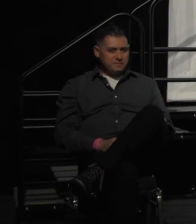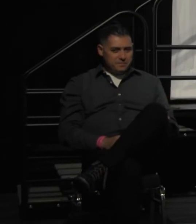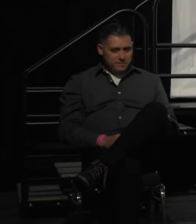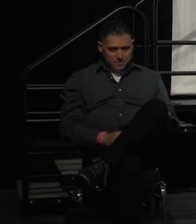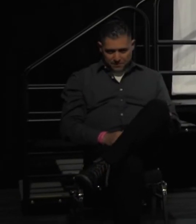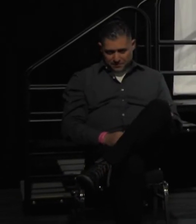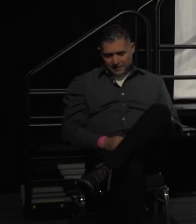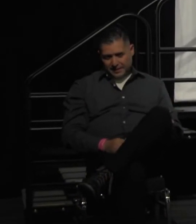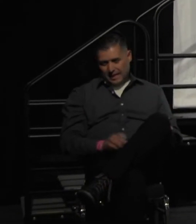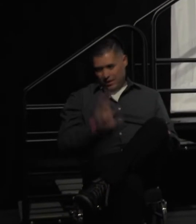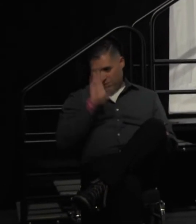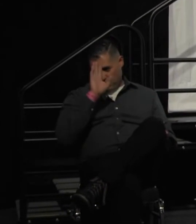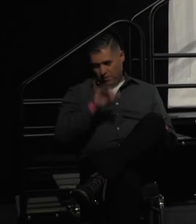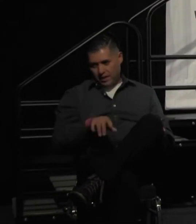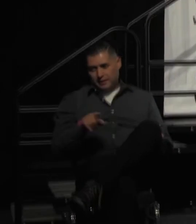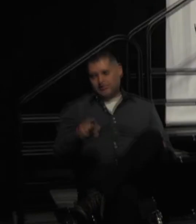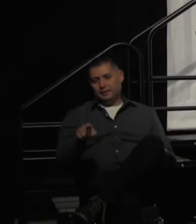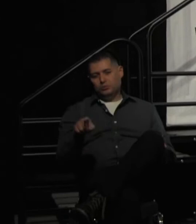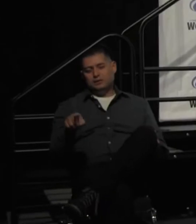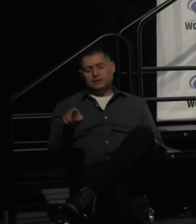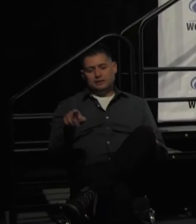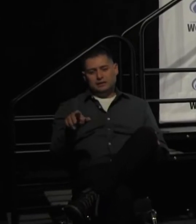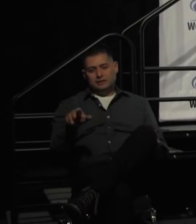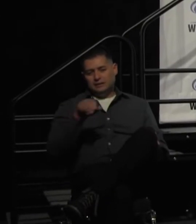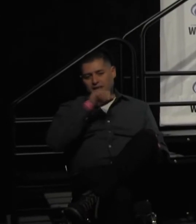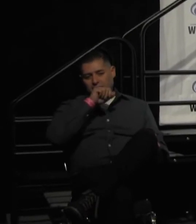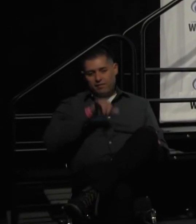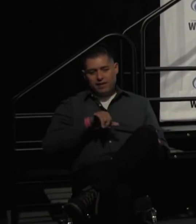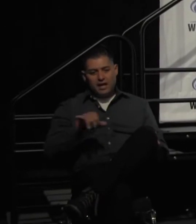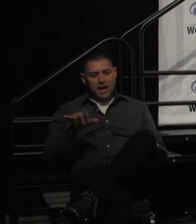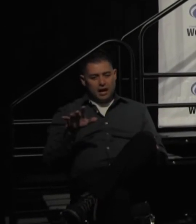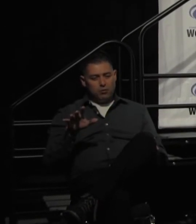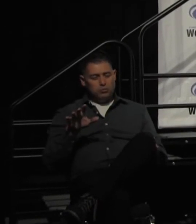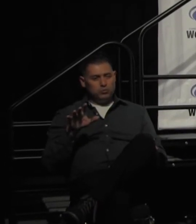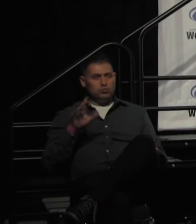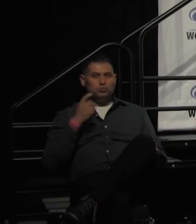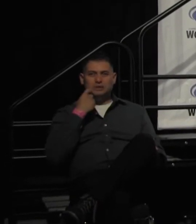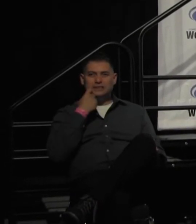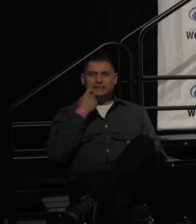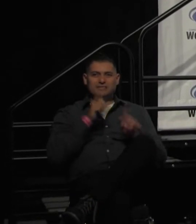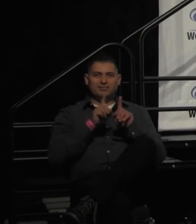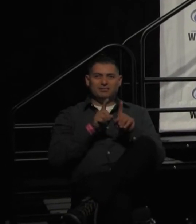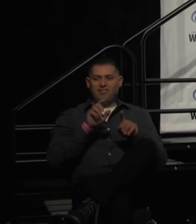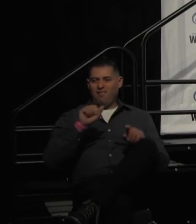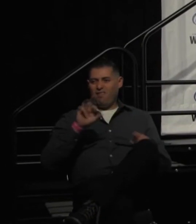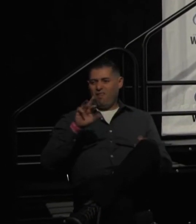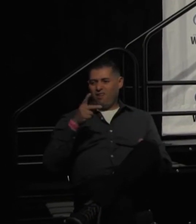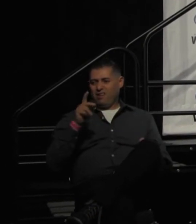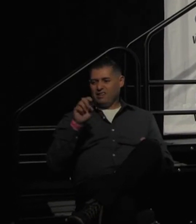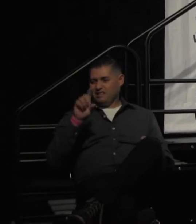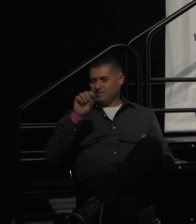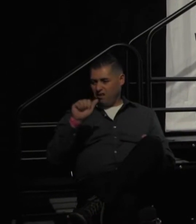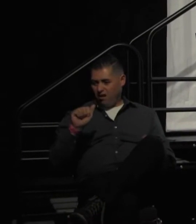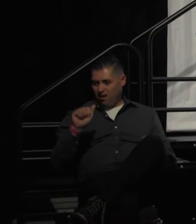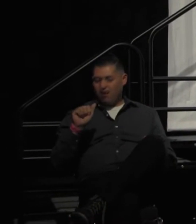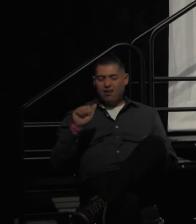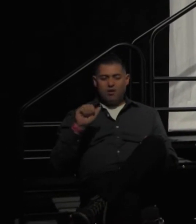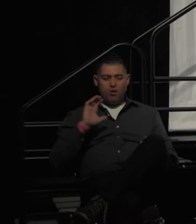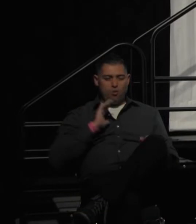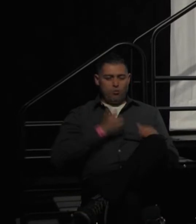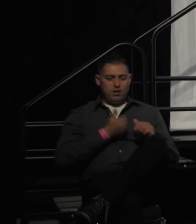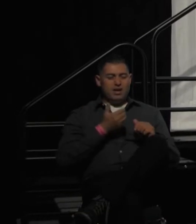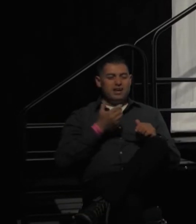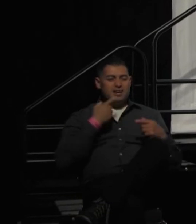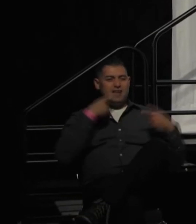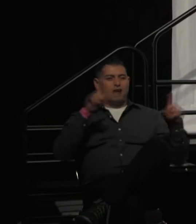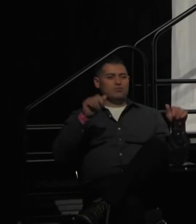I didn't know he was. I love that. I was just with him in Arkansas. We were the Grand Marshal and the starter of